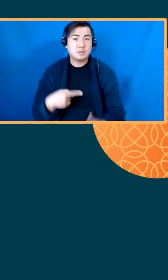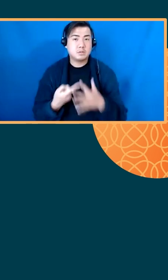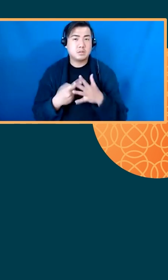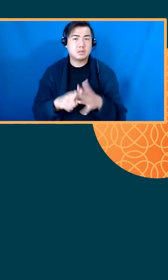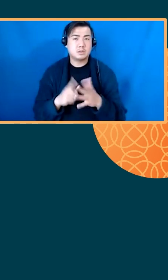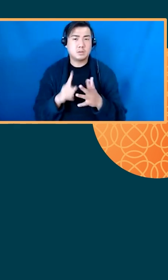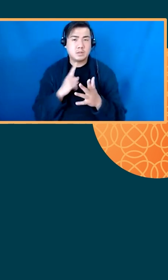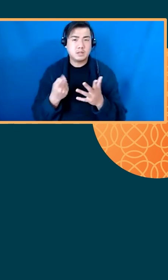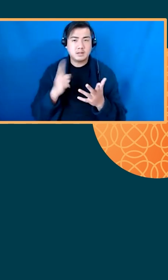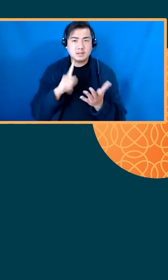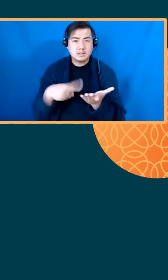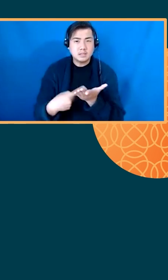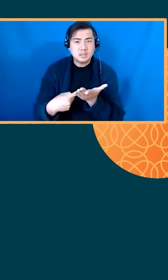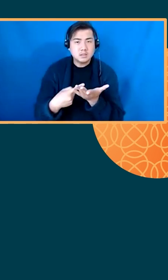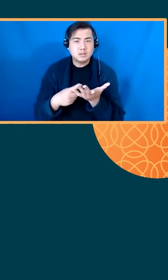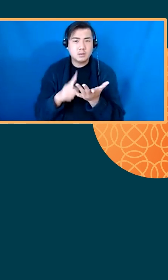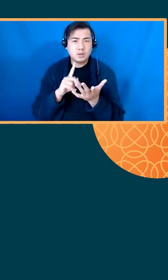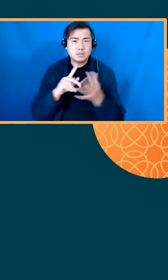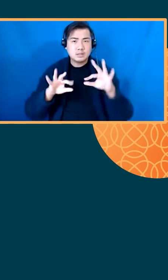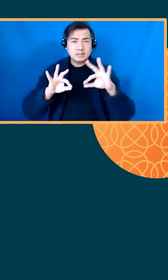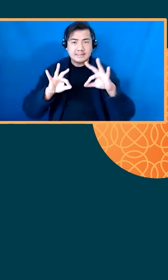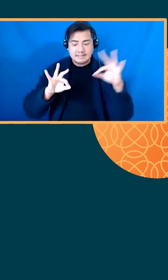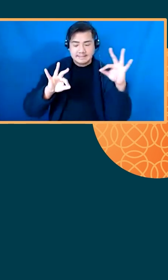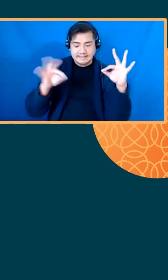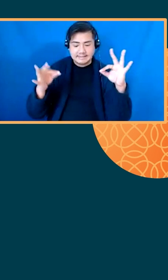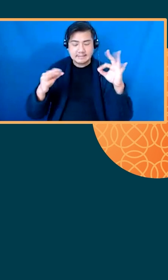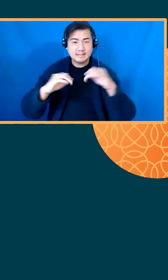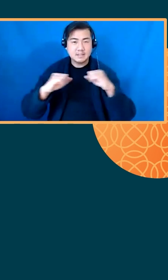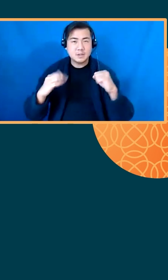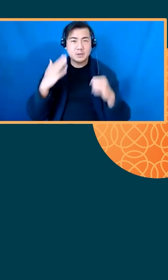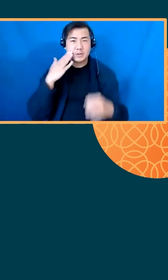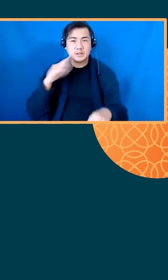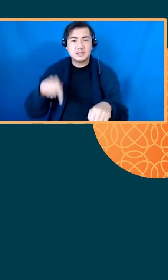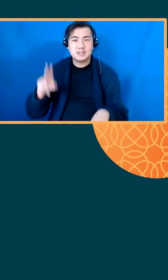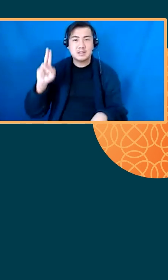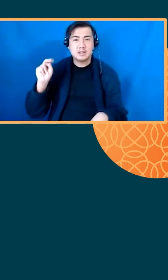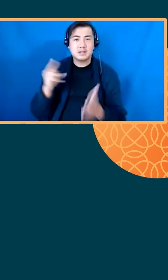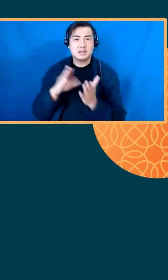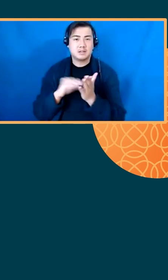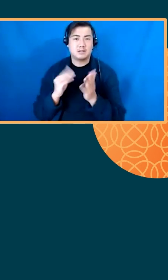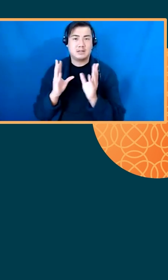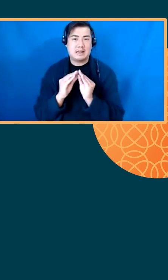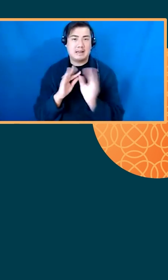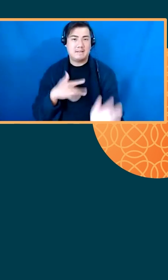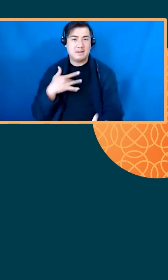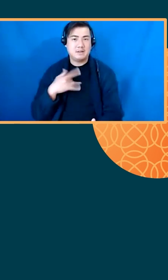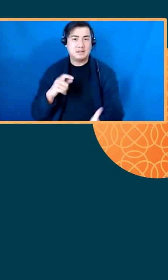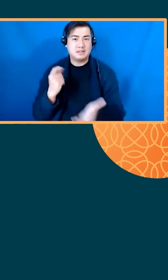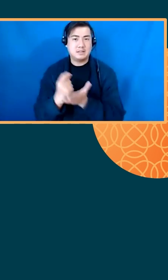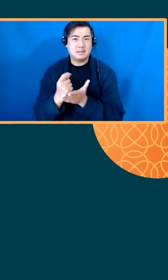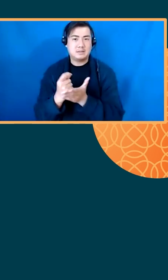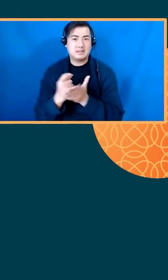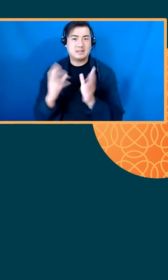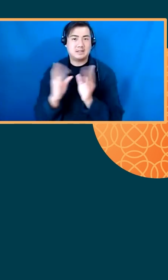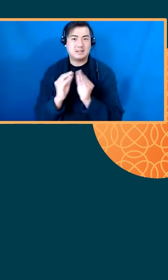thing that comes out of these unlearning sessions, we should start having like go-to therapy group that we recommend,